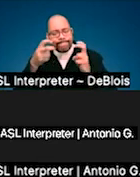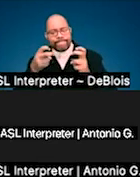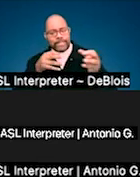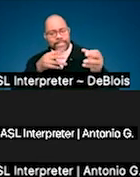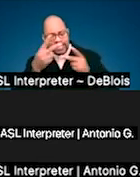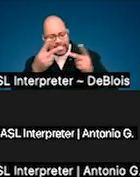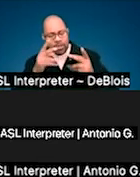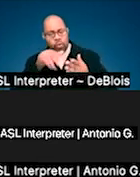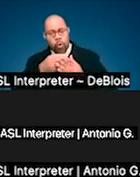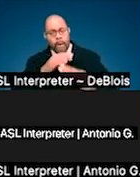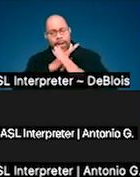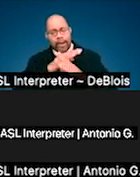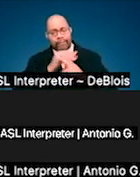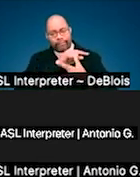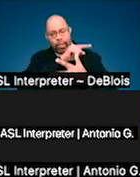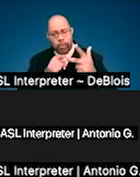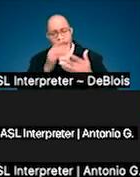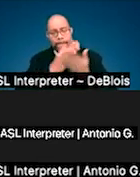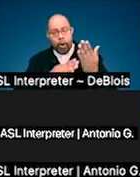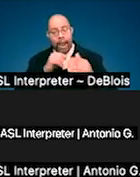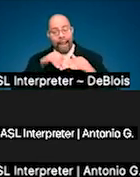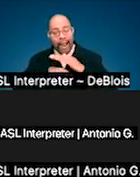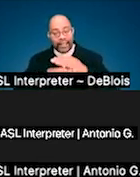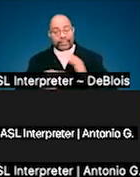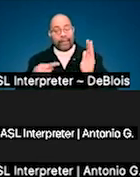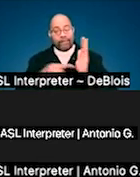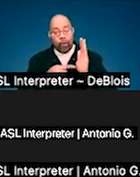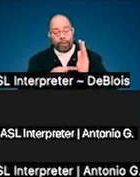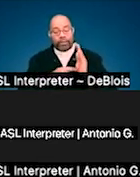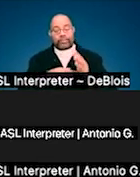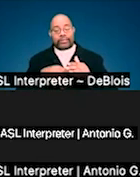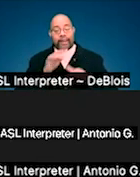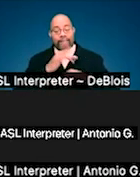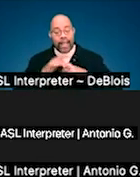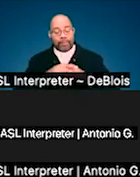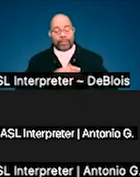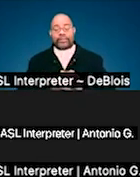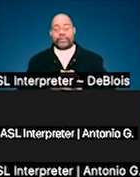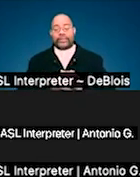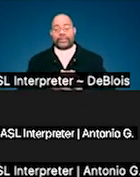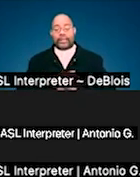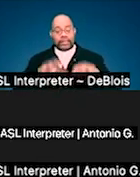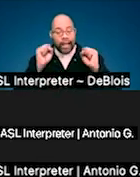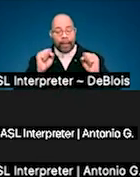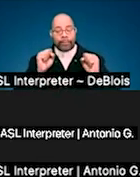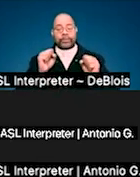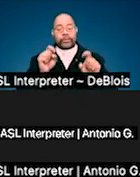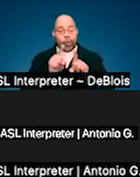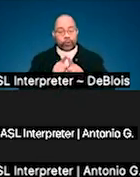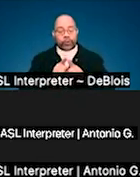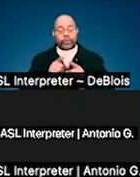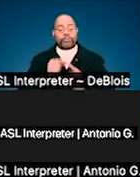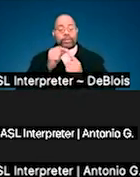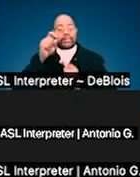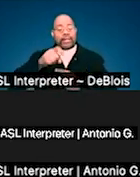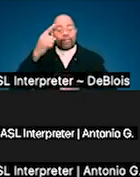all three of those components of access: affordability, availability, adoption as well, especially the need